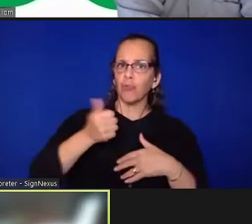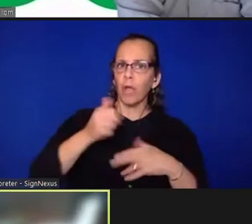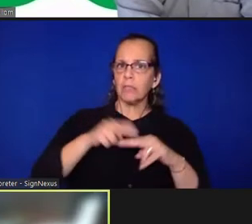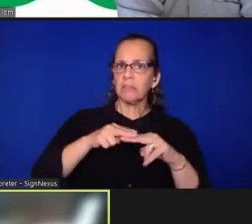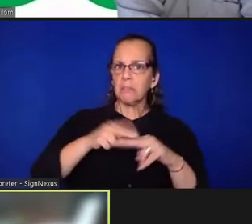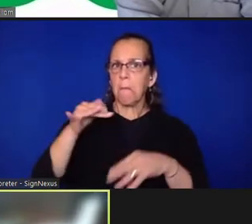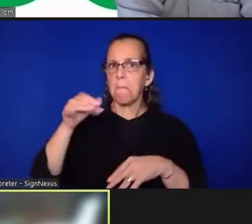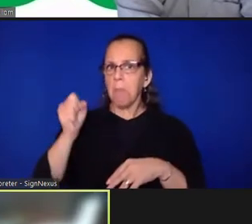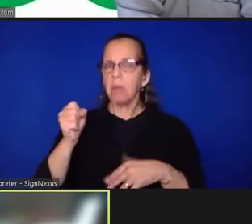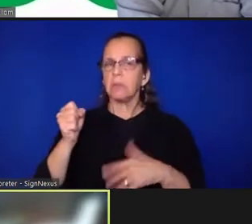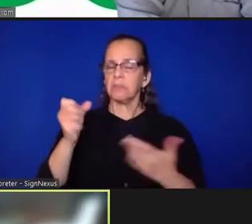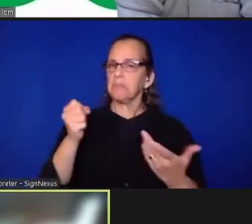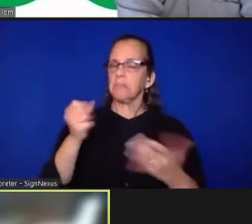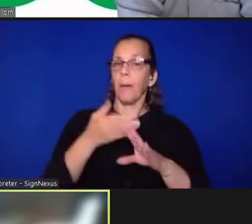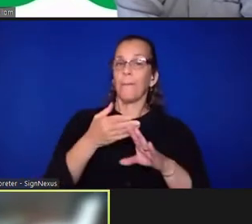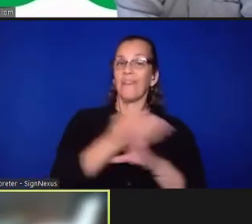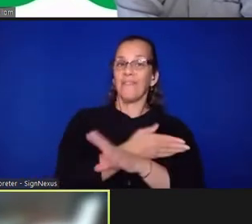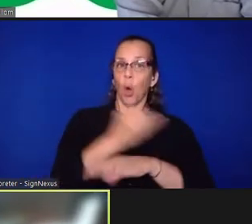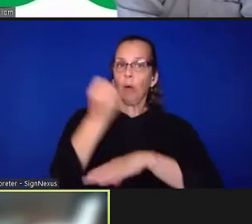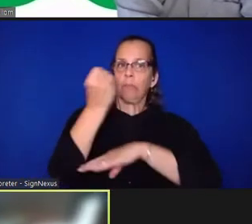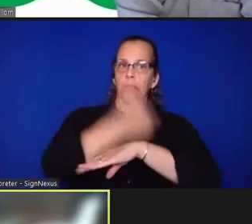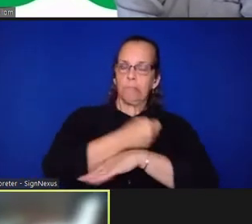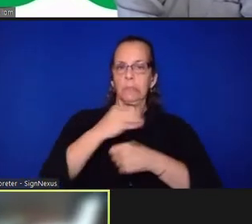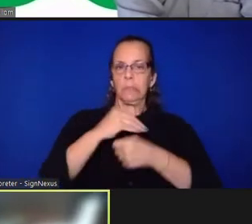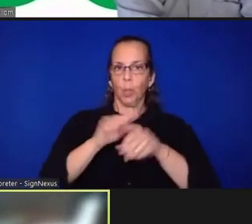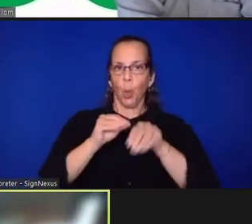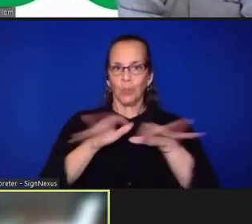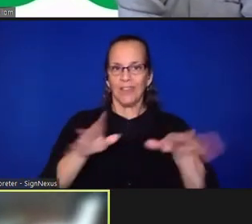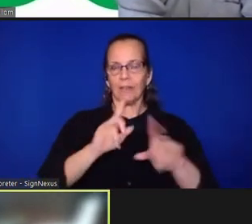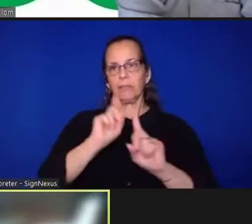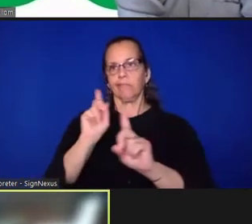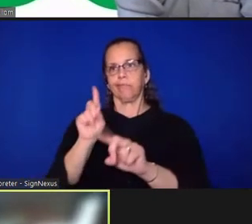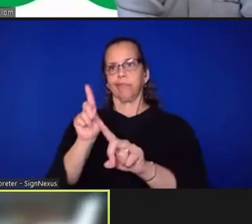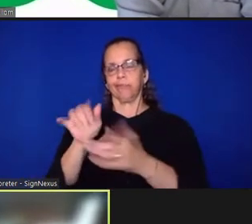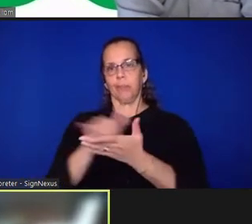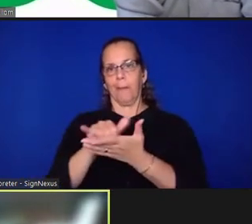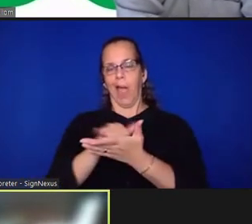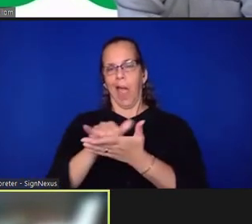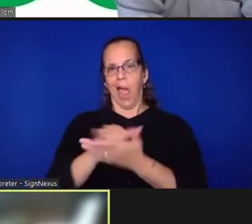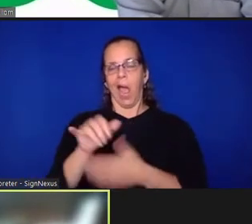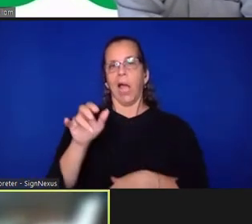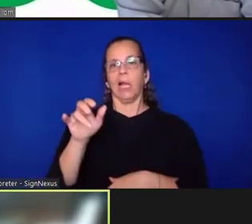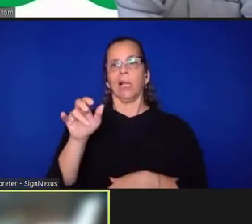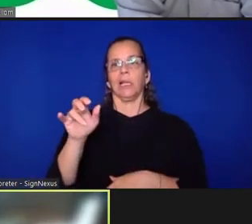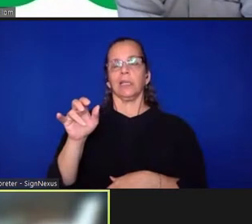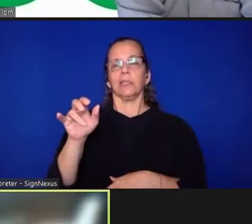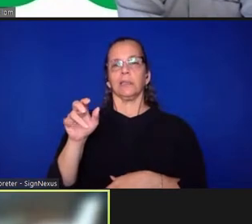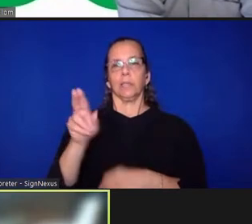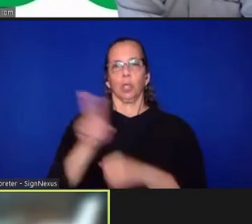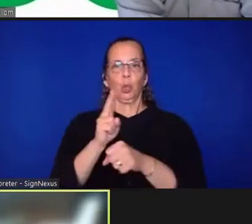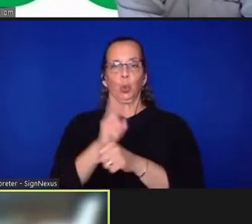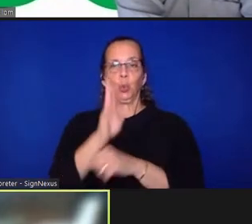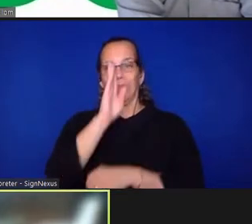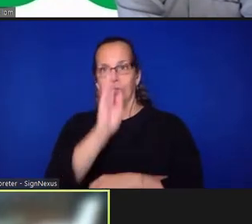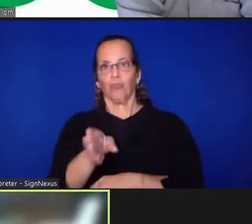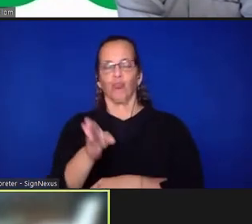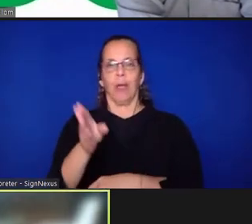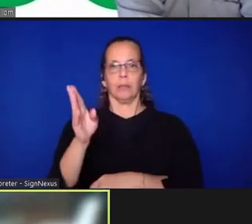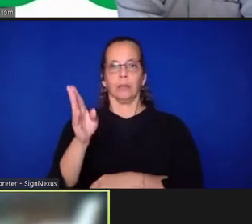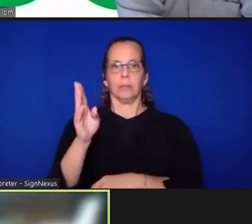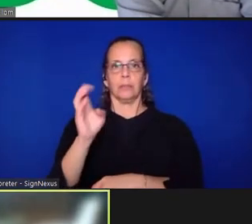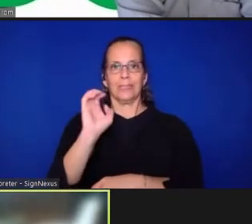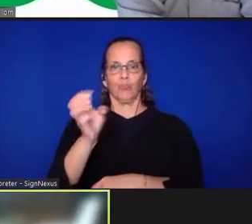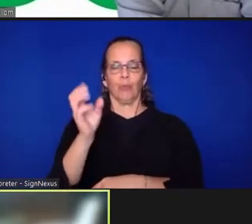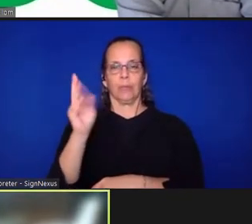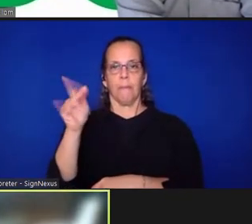lockdowns for the pandemic I was in the city six days a week using plus you know using express bus and I am keenly aware that one